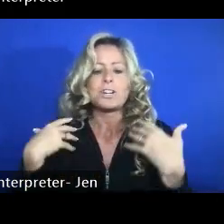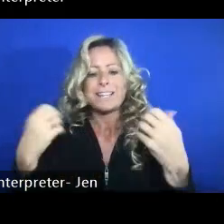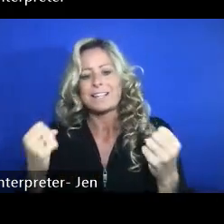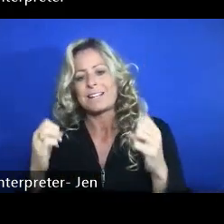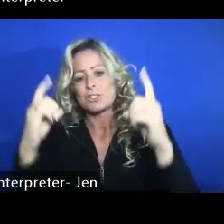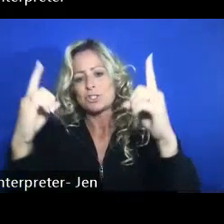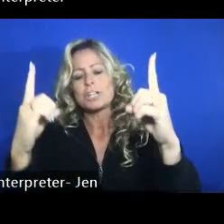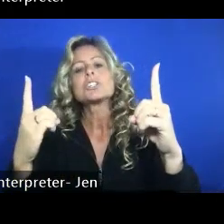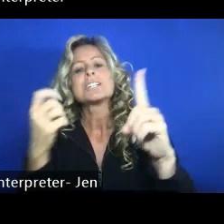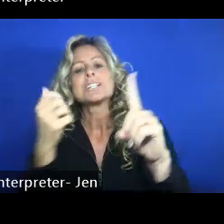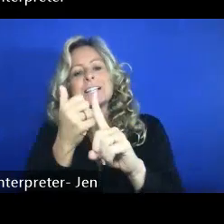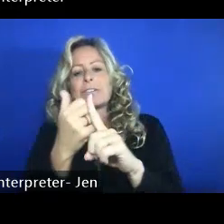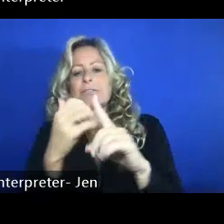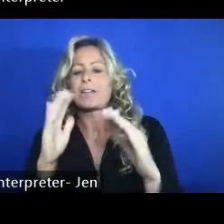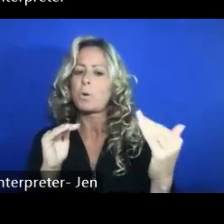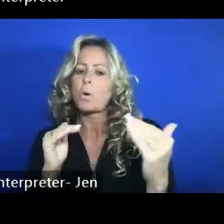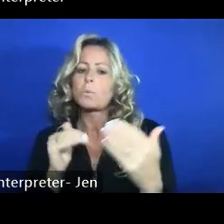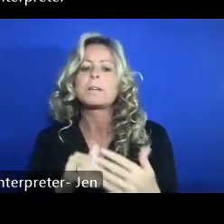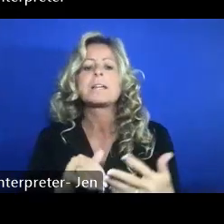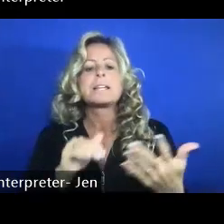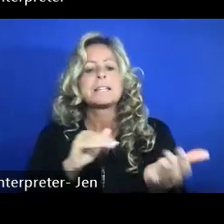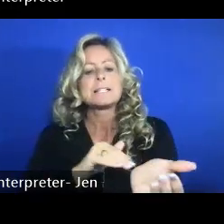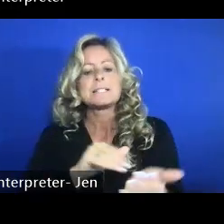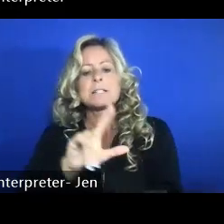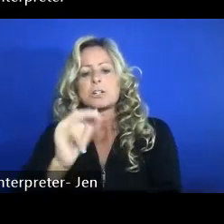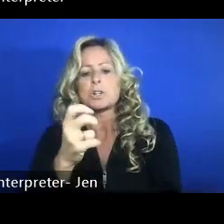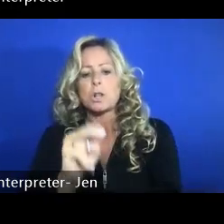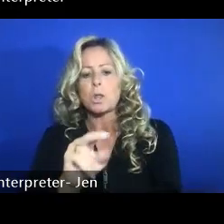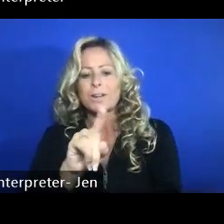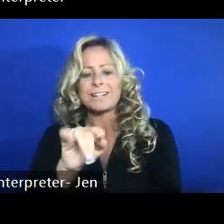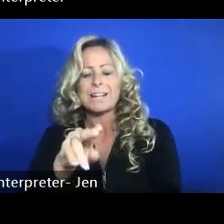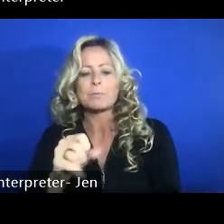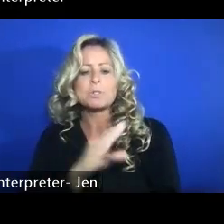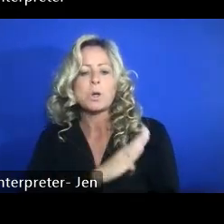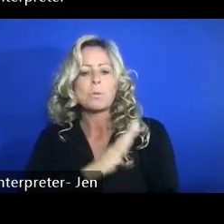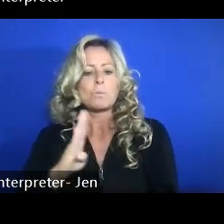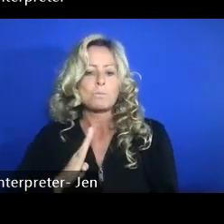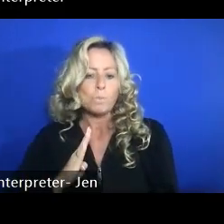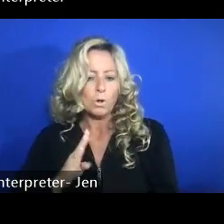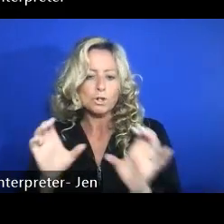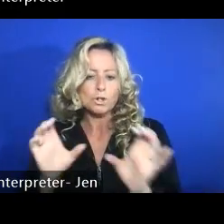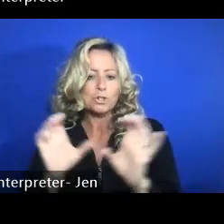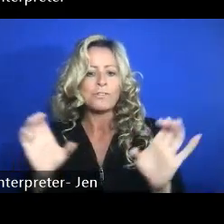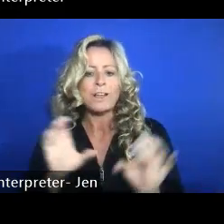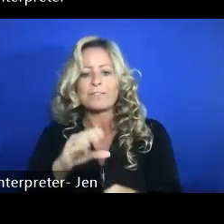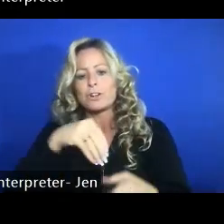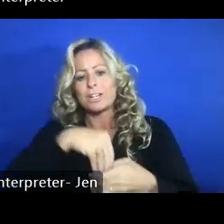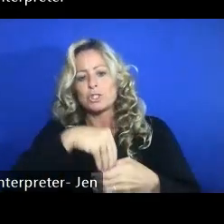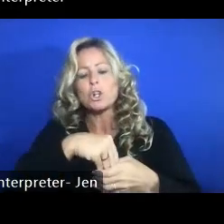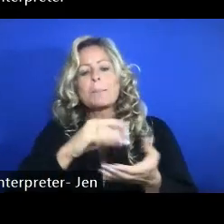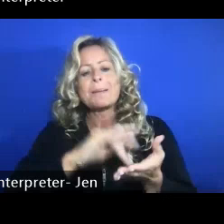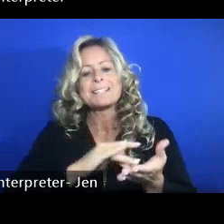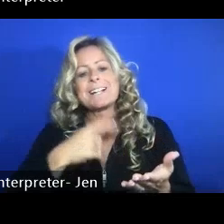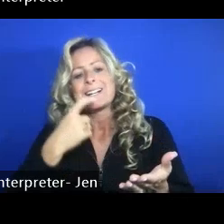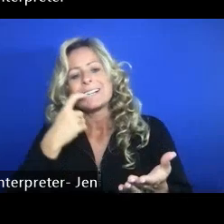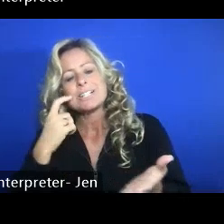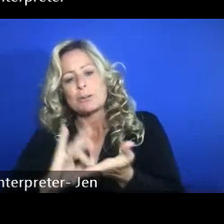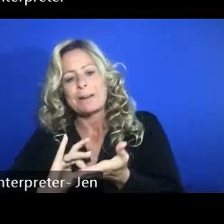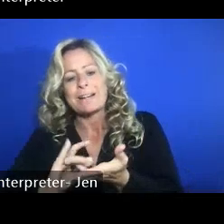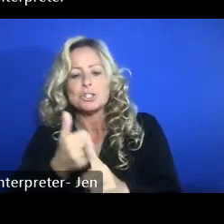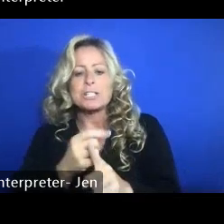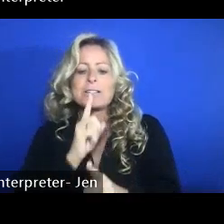education, and hope. Dr. Logan Adams is a board-certified physician in internal medicine and addiction medicine. He